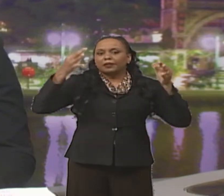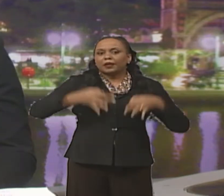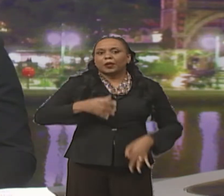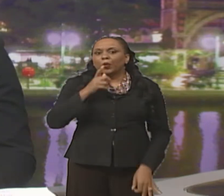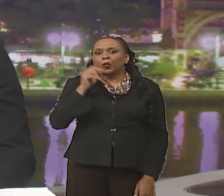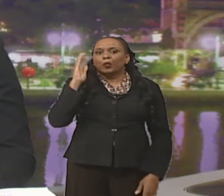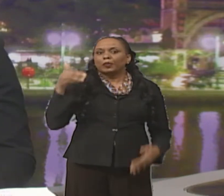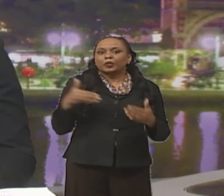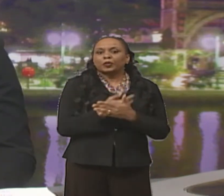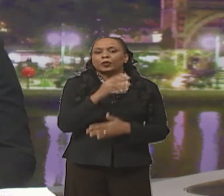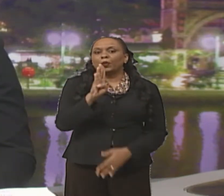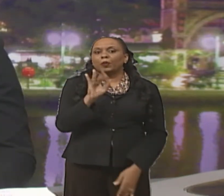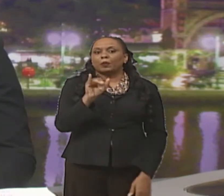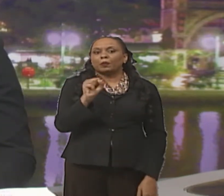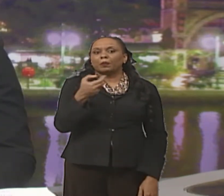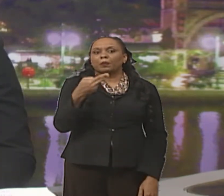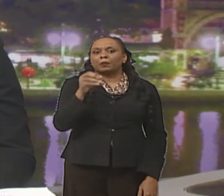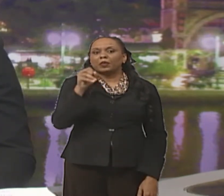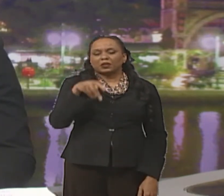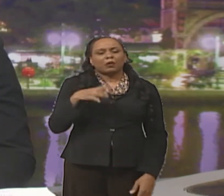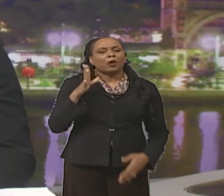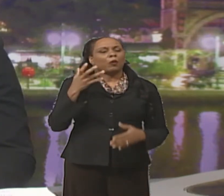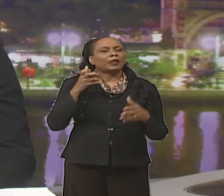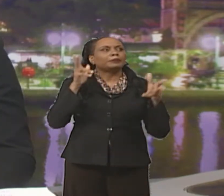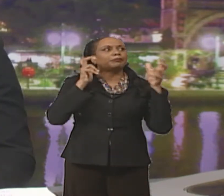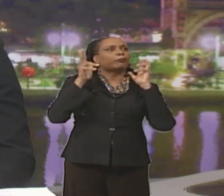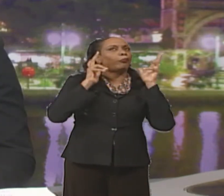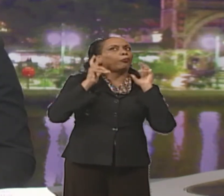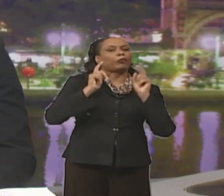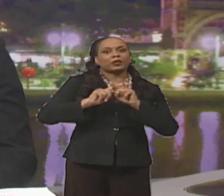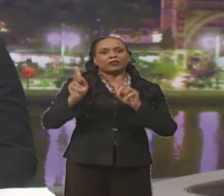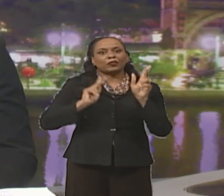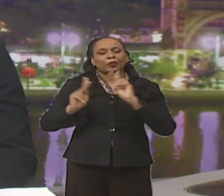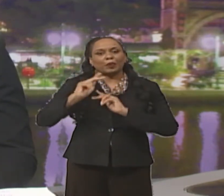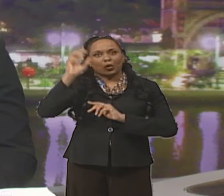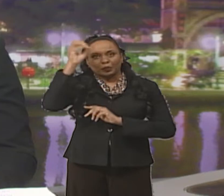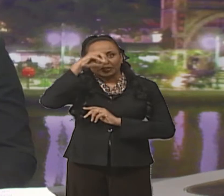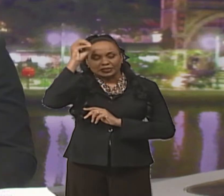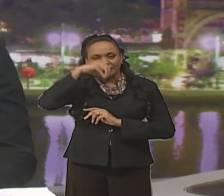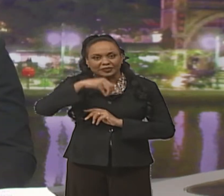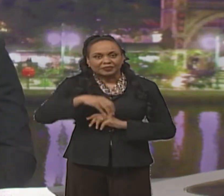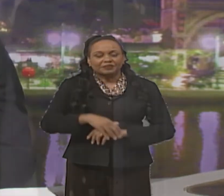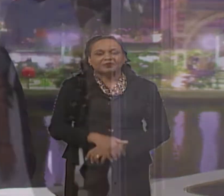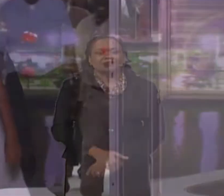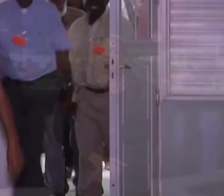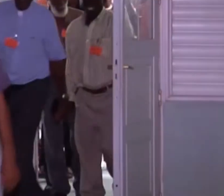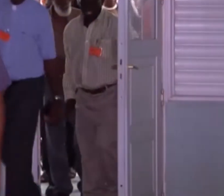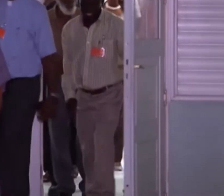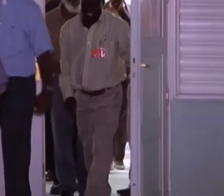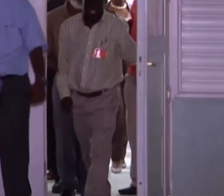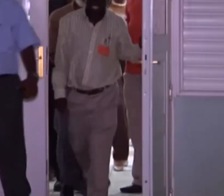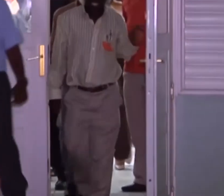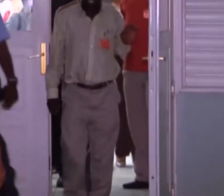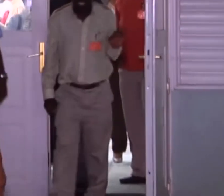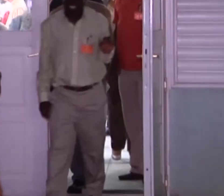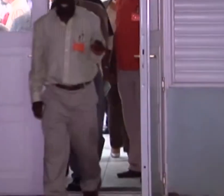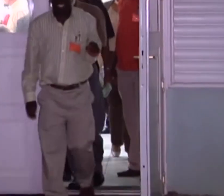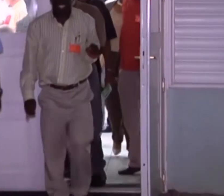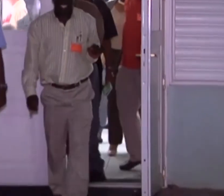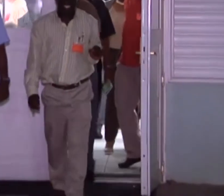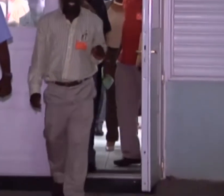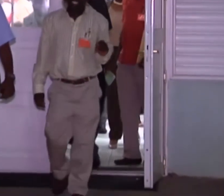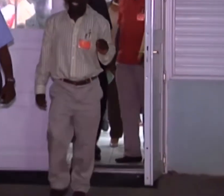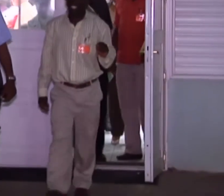Holder and wants to hear the views of the local synod on the matter. Now, if you remember, back in July, the local synod voted to refer